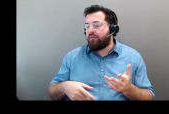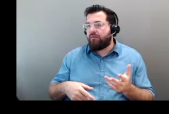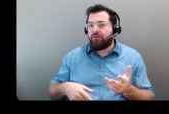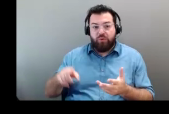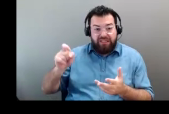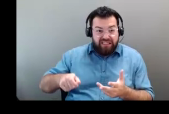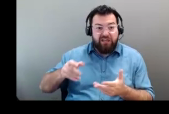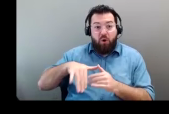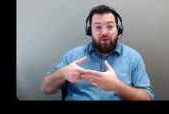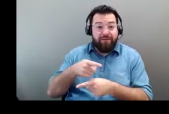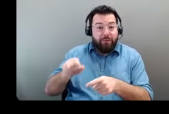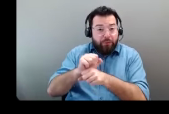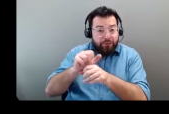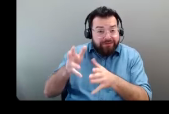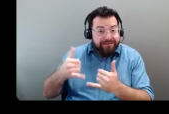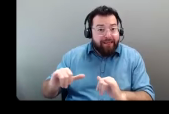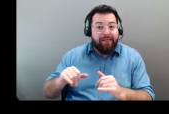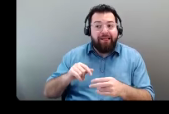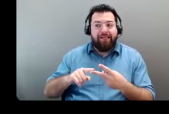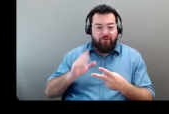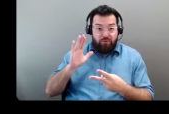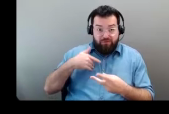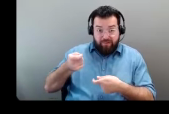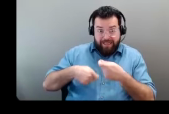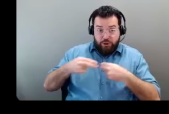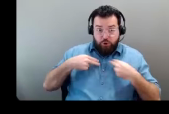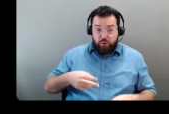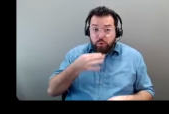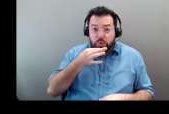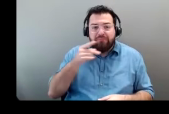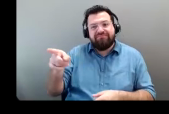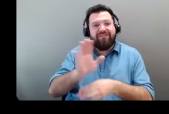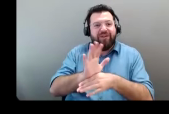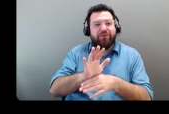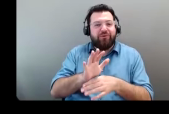that. The video kind of talks a little bit about that as well, about like what it means to,